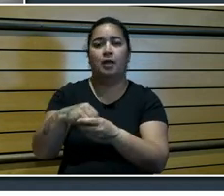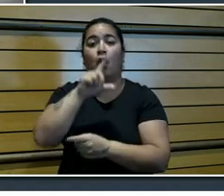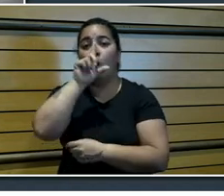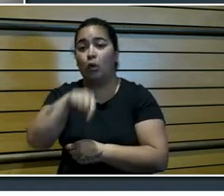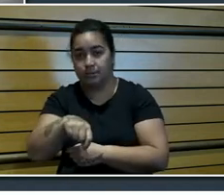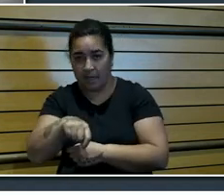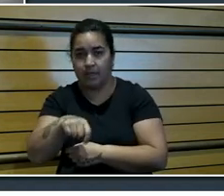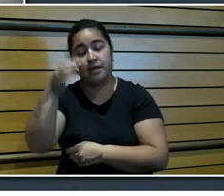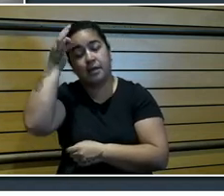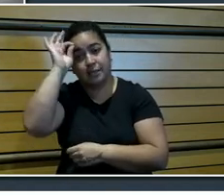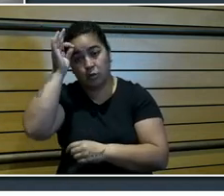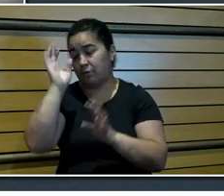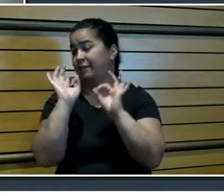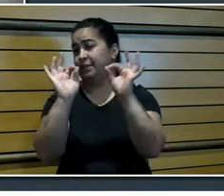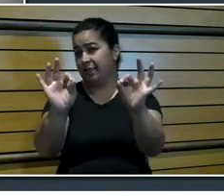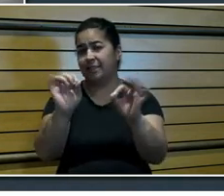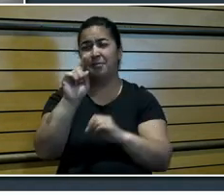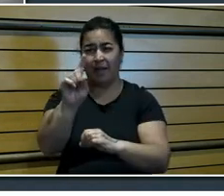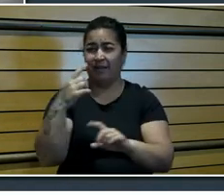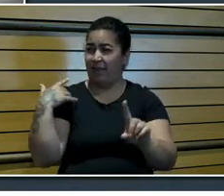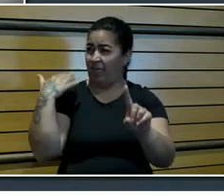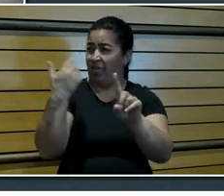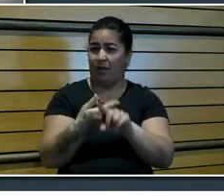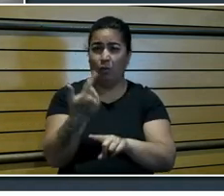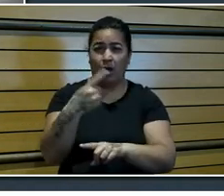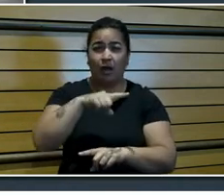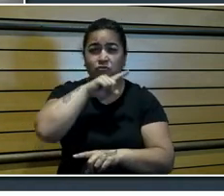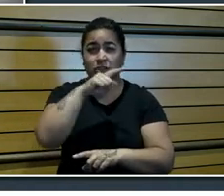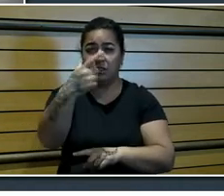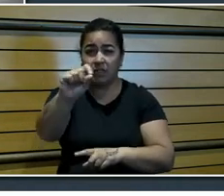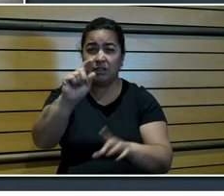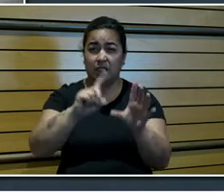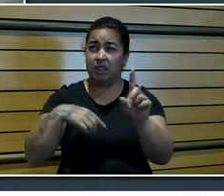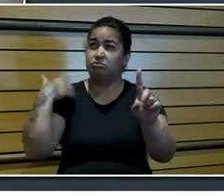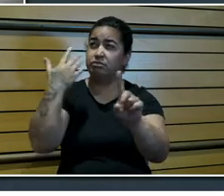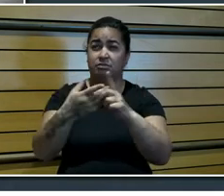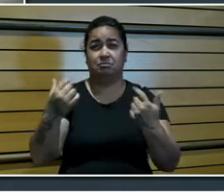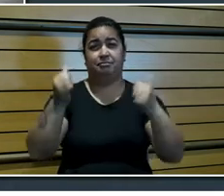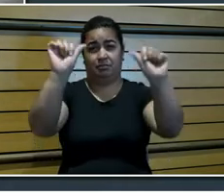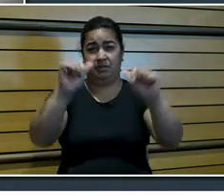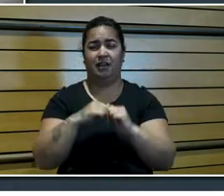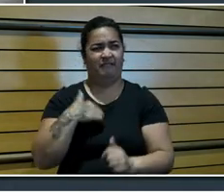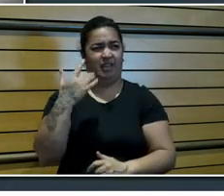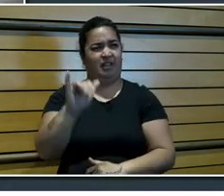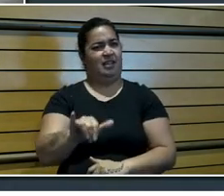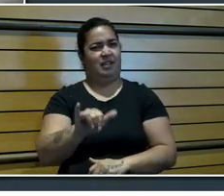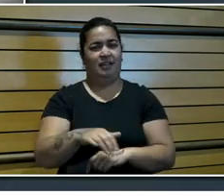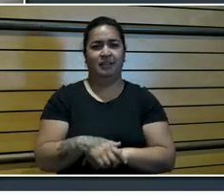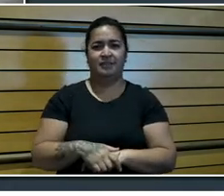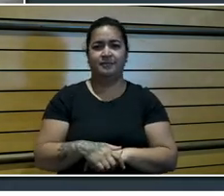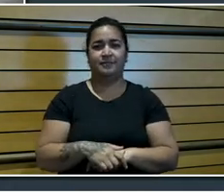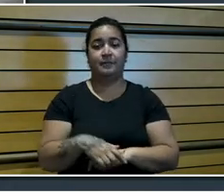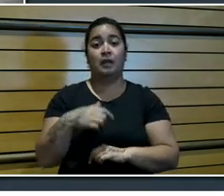but historically it's taken 170 years to get there, and I think it's a bit of an anomaly. I've always